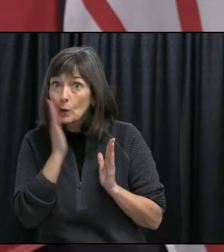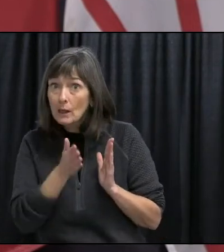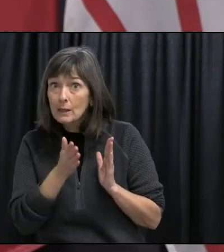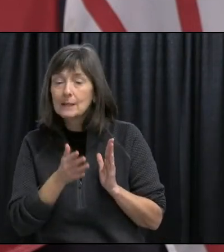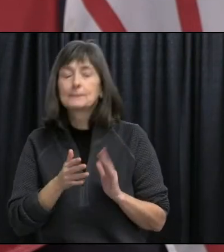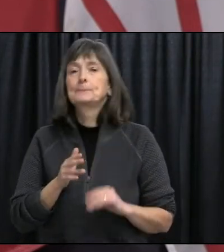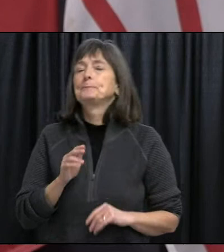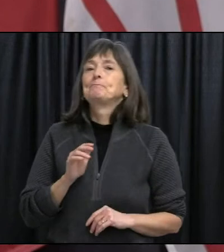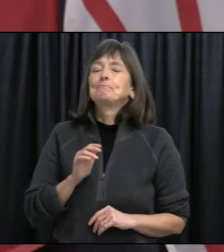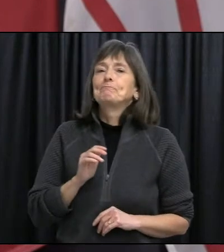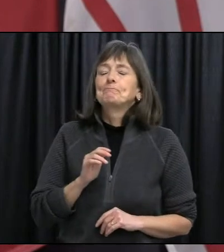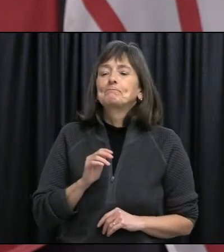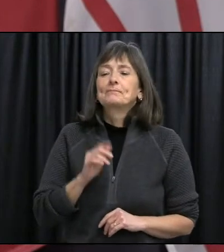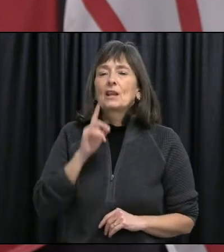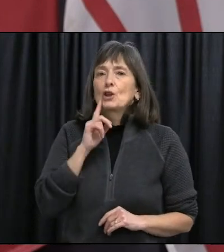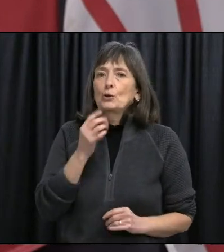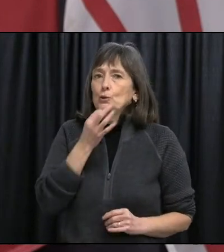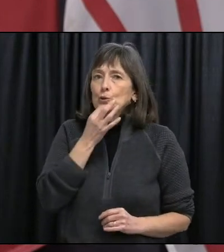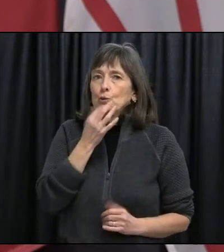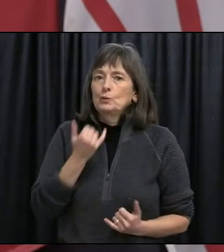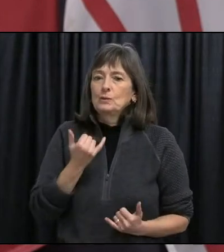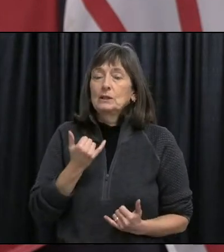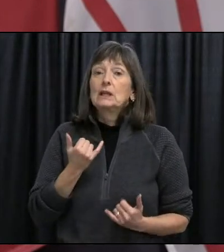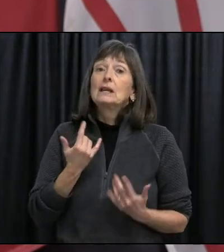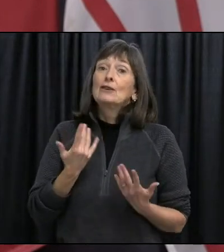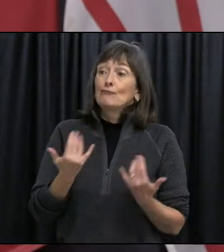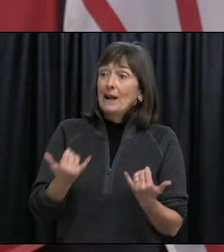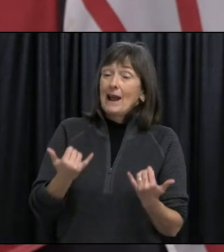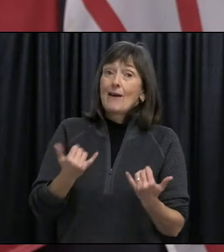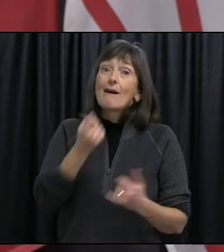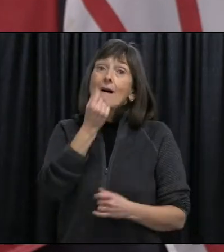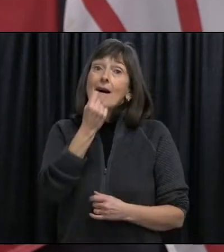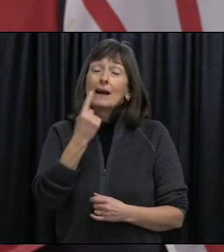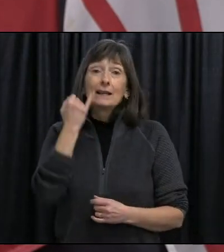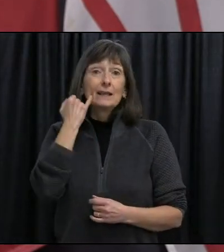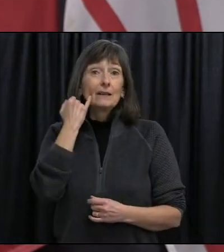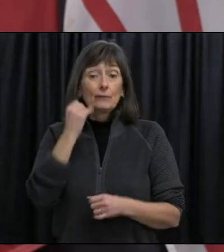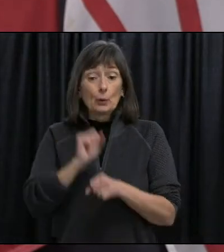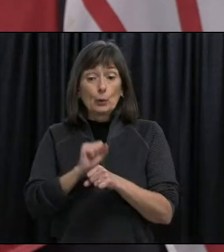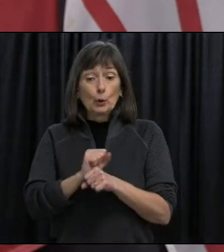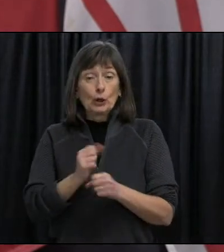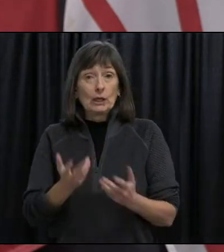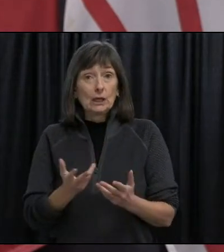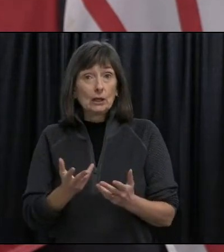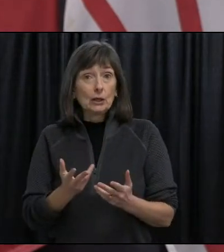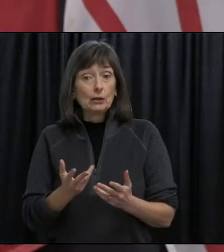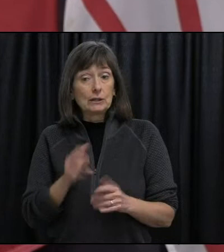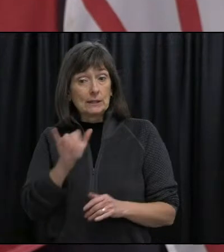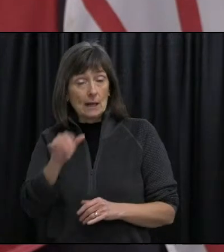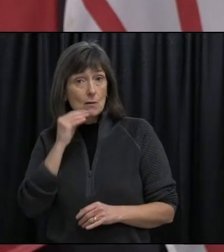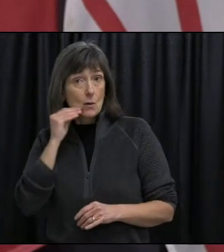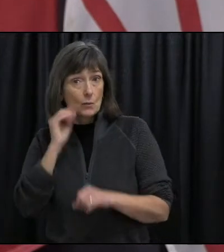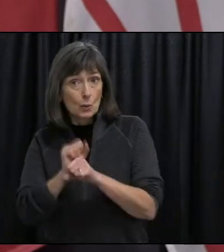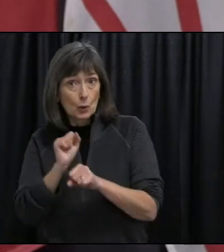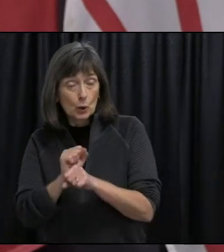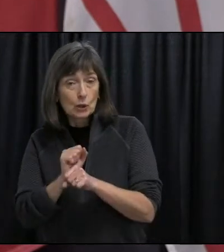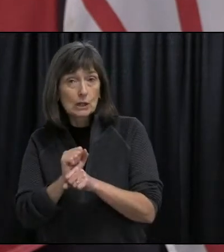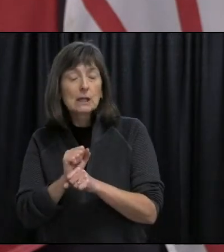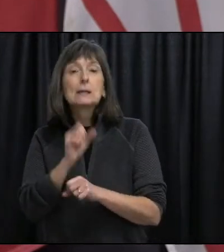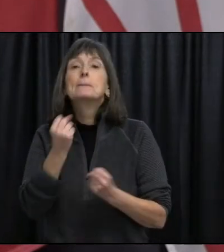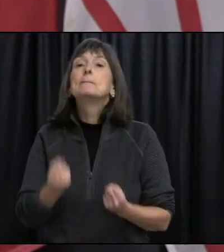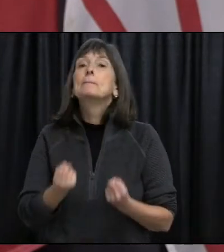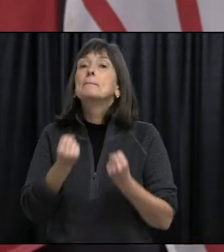a significant, be able to work from home. You can work from Newfoundland and Labrador if you're working from home. All the expats out there